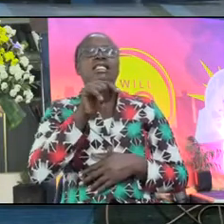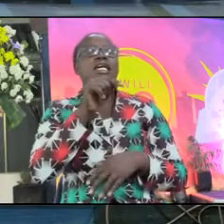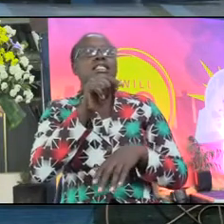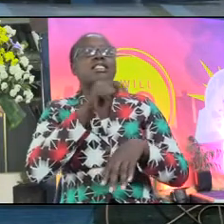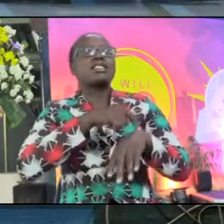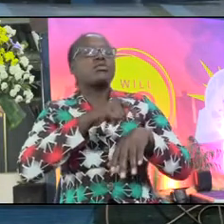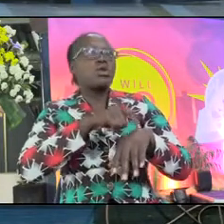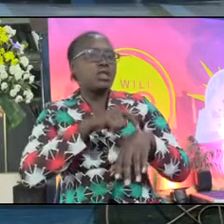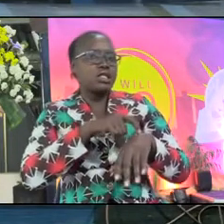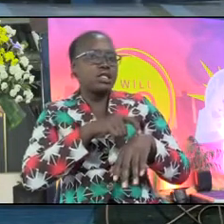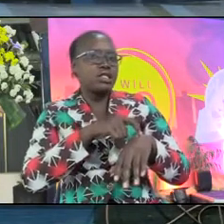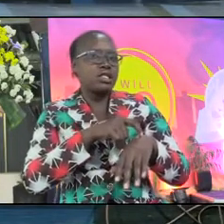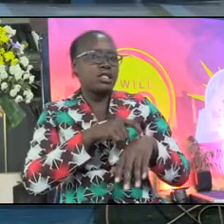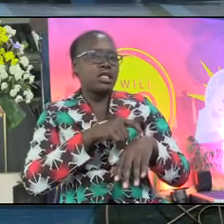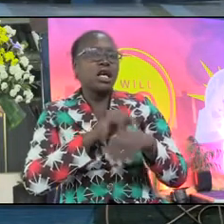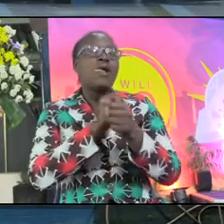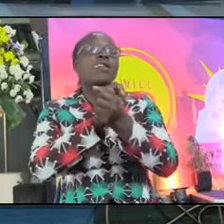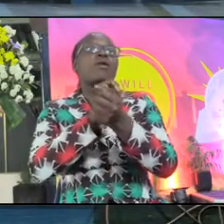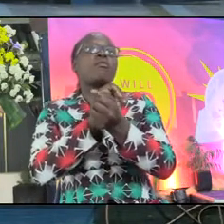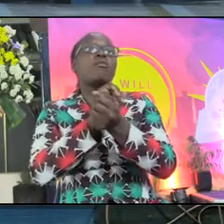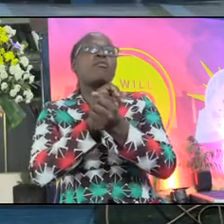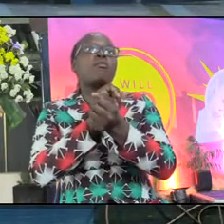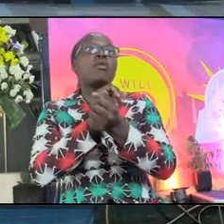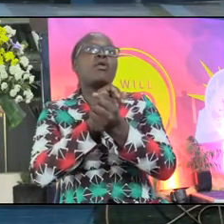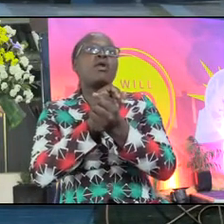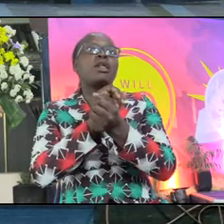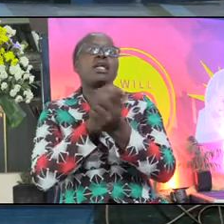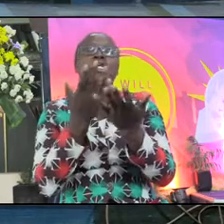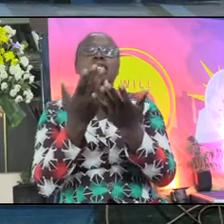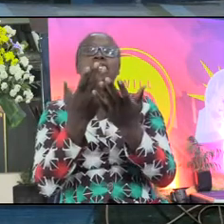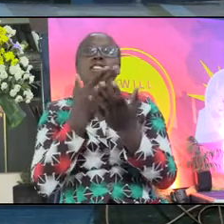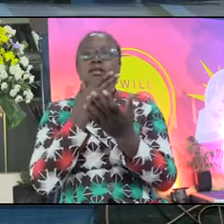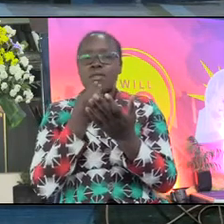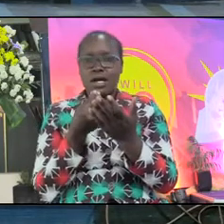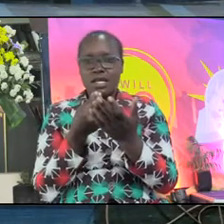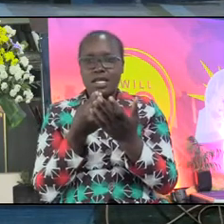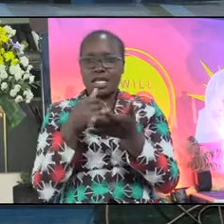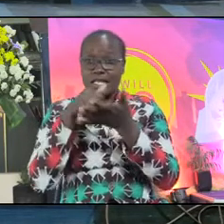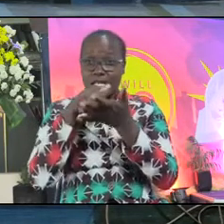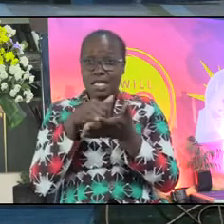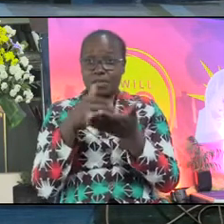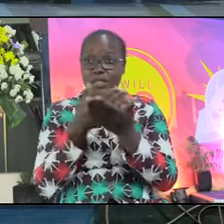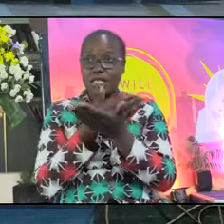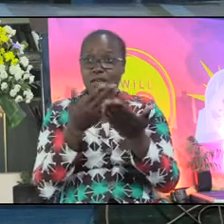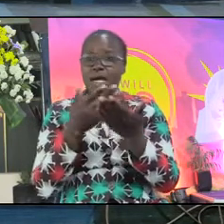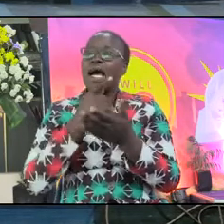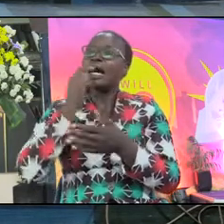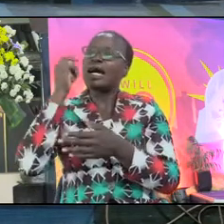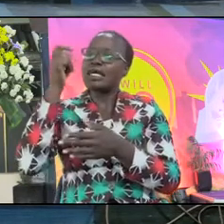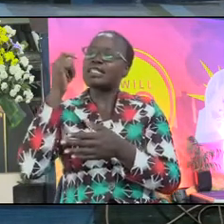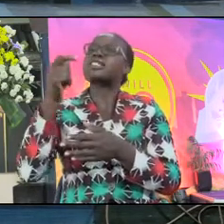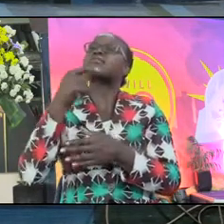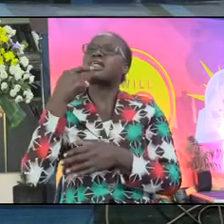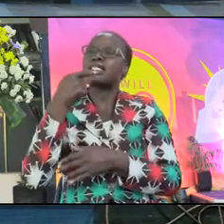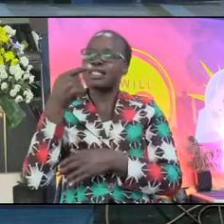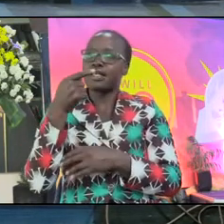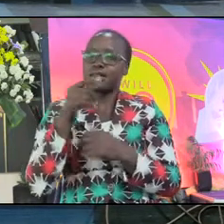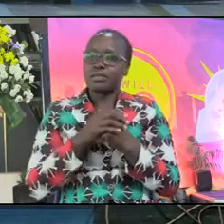this point, Paul interrupted the men. And he testified